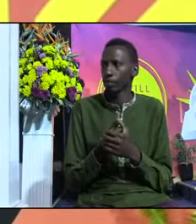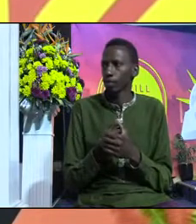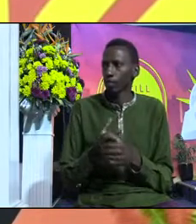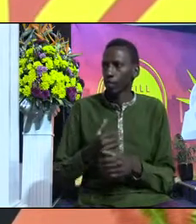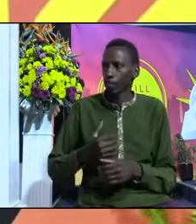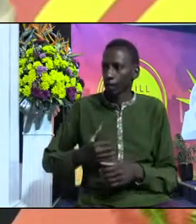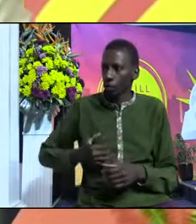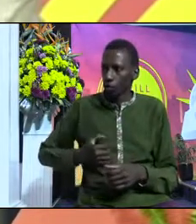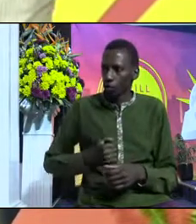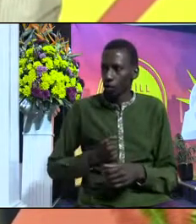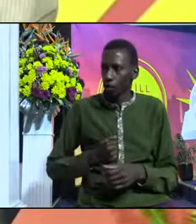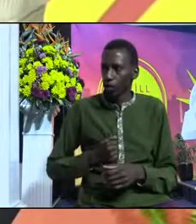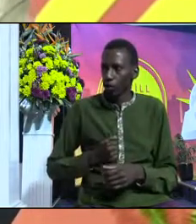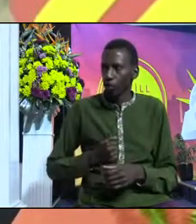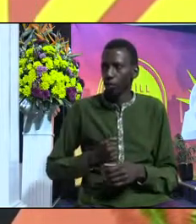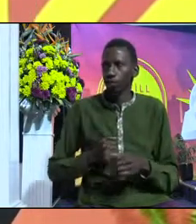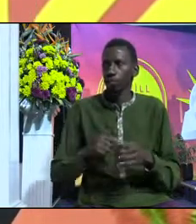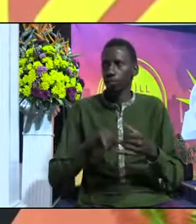Joseph got married